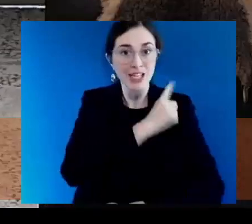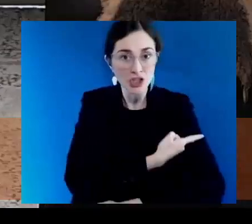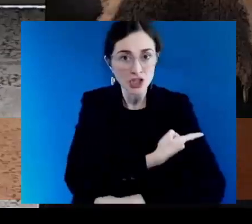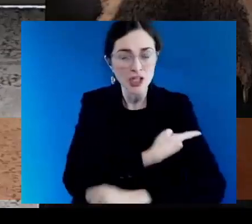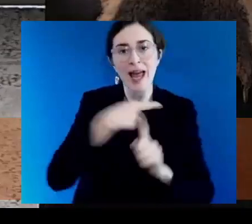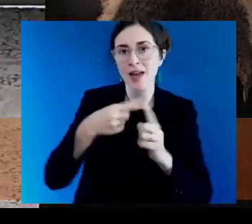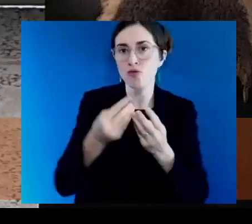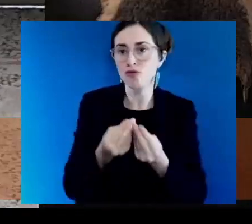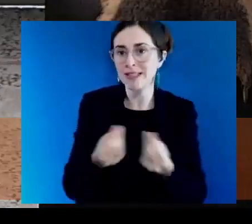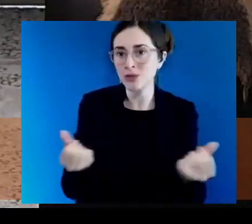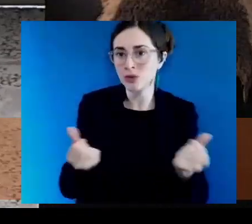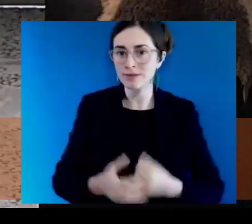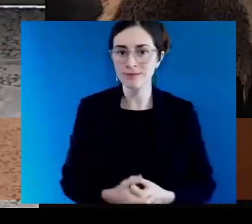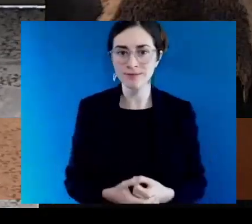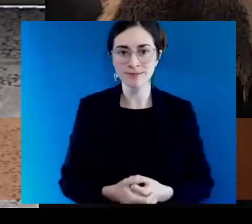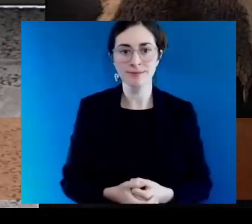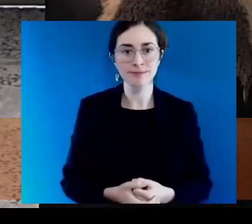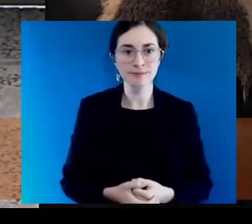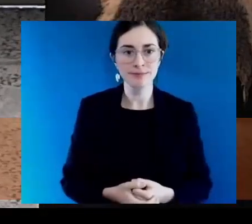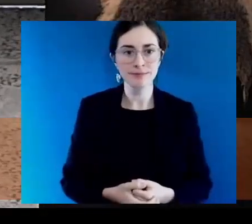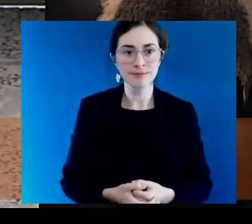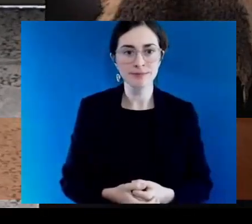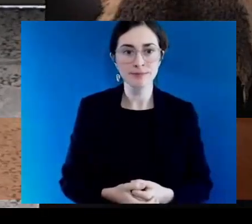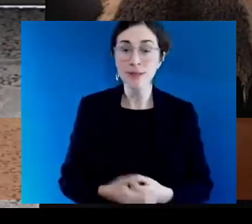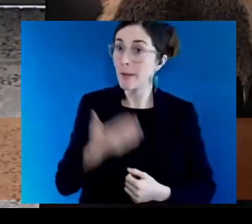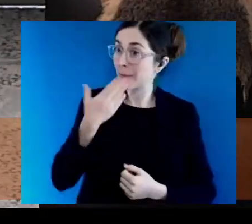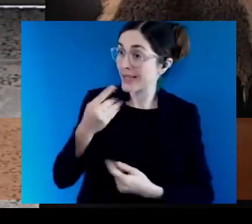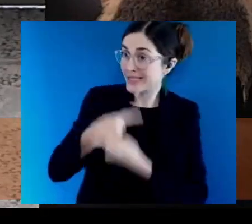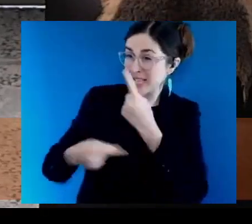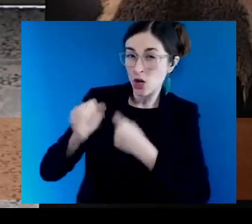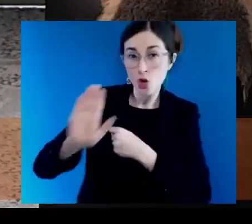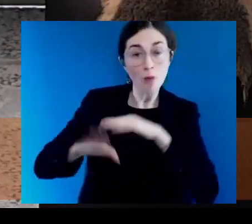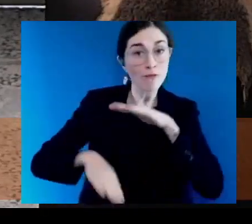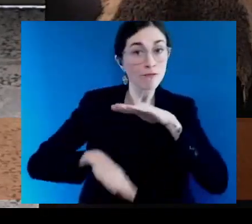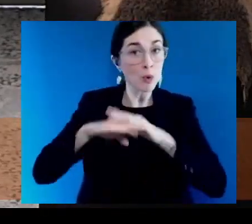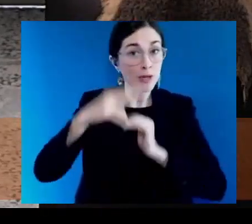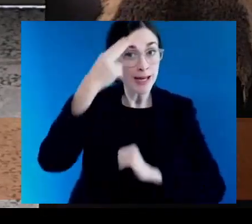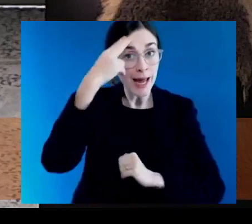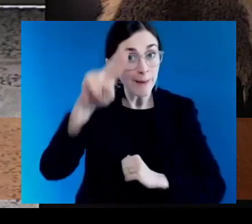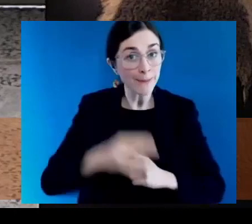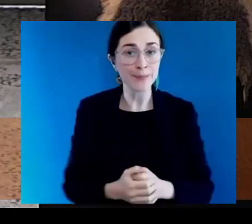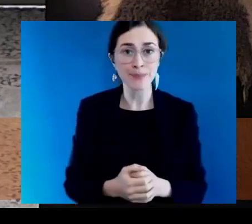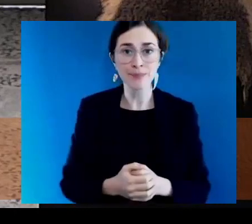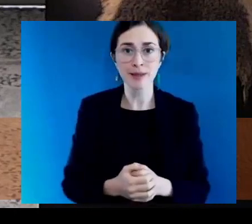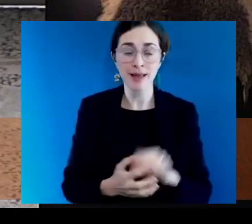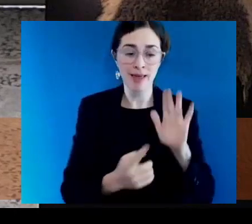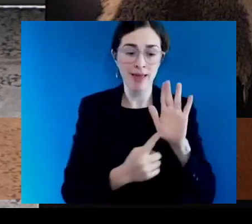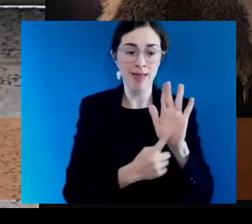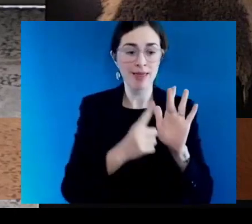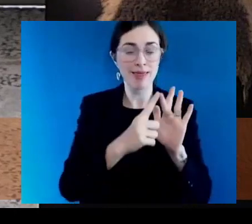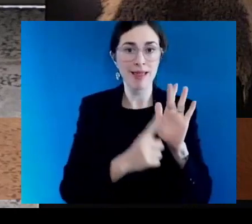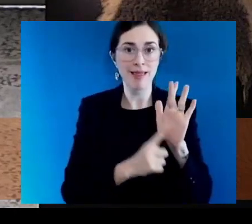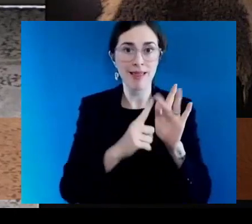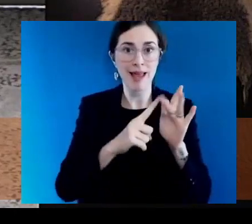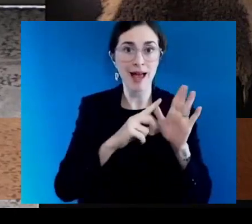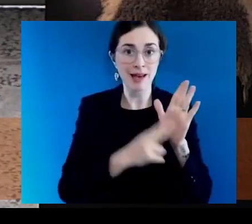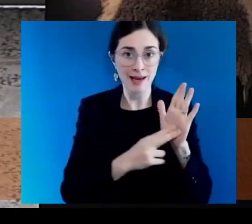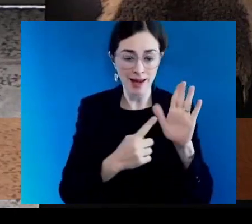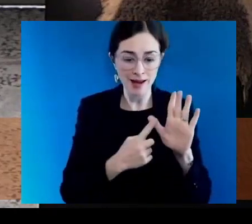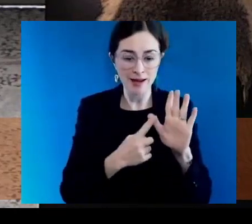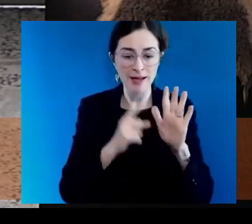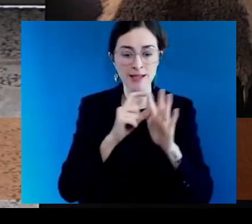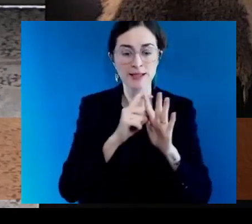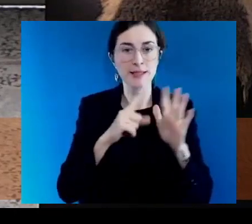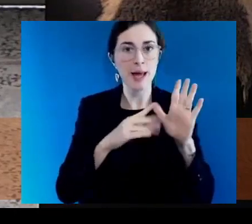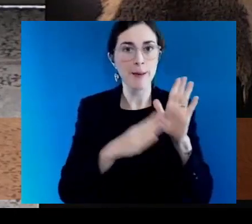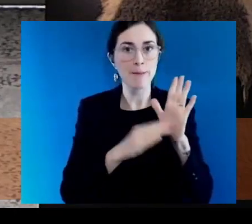Welcome. Minister, could you please tell the Commission your full name? My full name is Liliana D'Ambrosio.